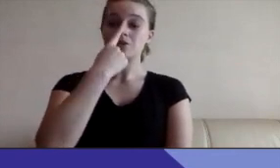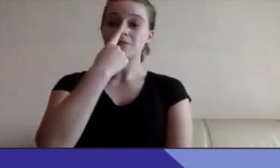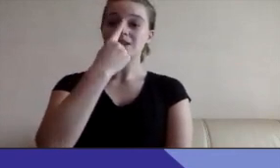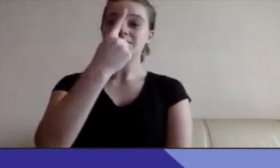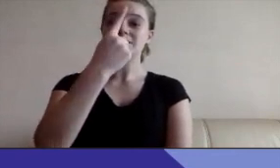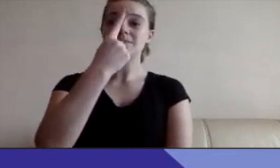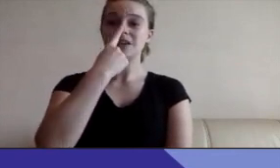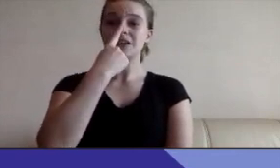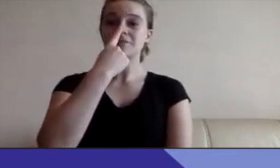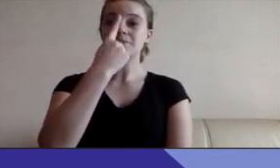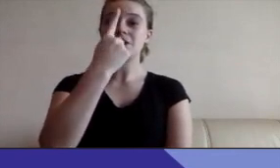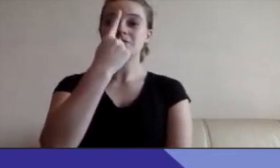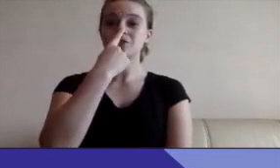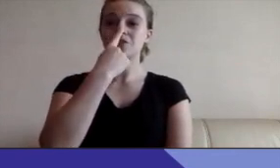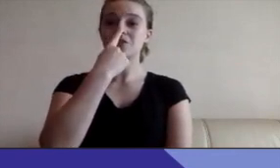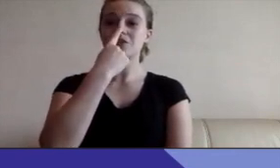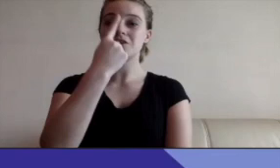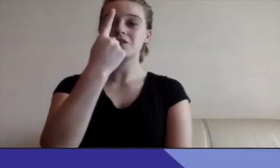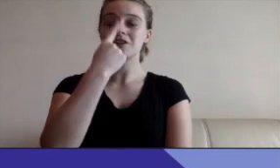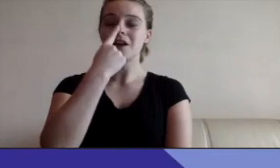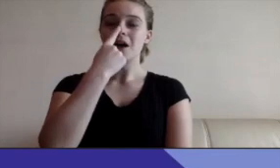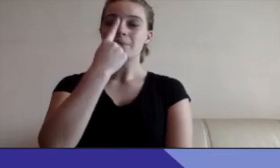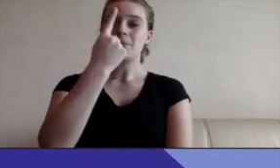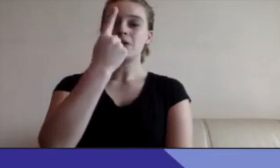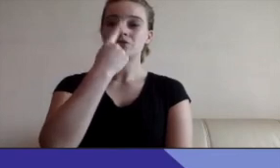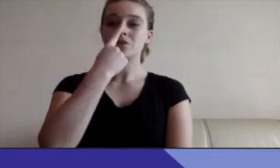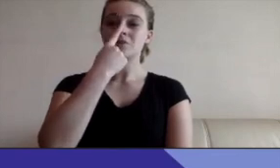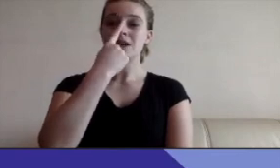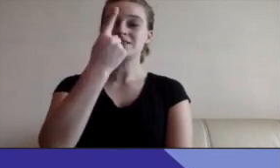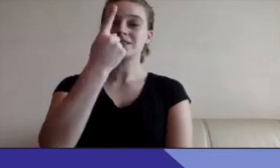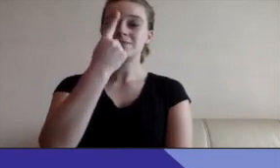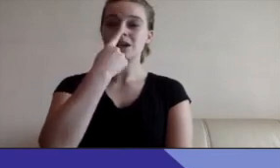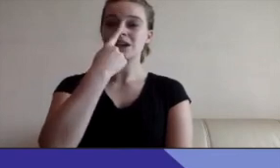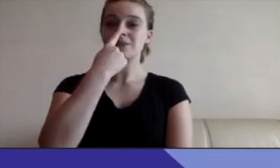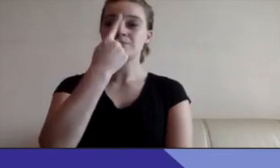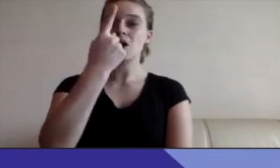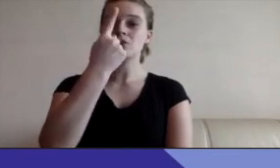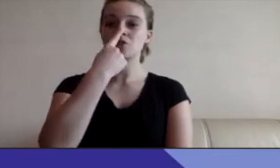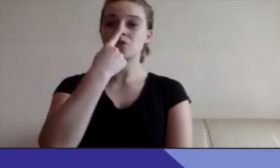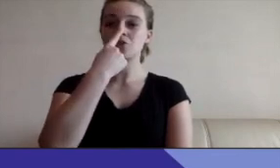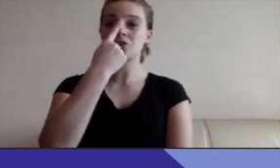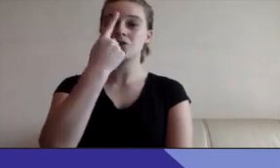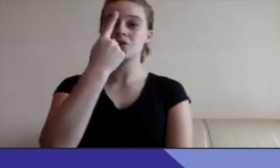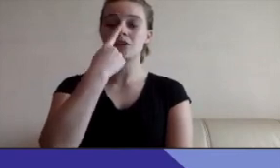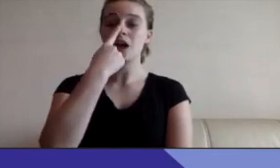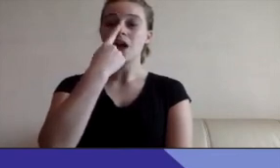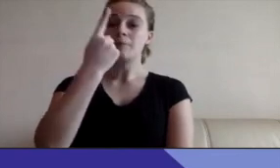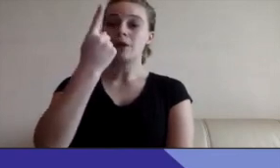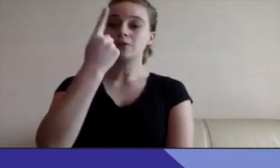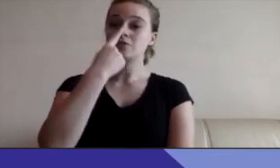Bonjour mes amis, bonjour. Bonjour mes amis, bonjour.